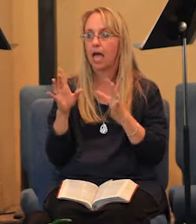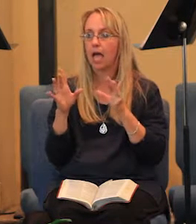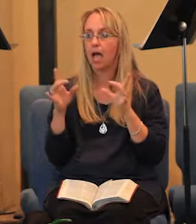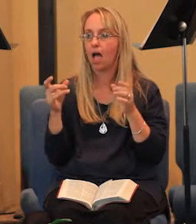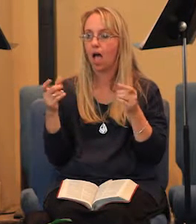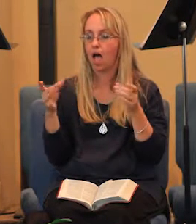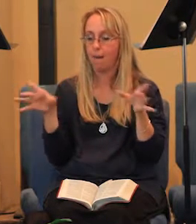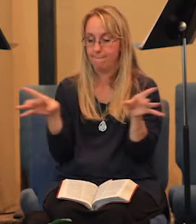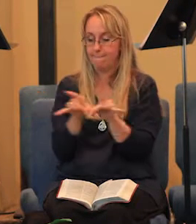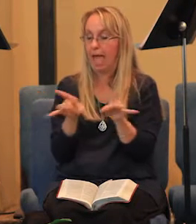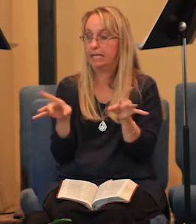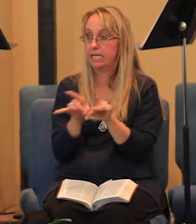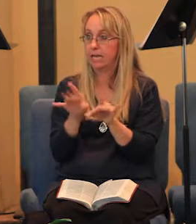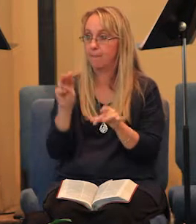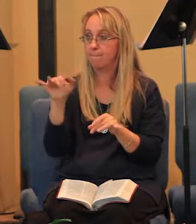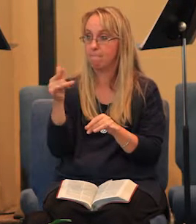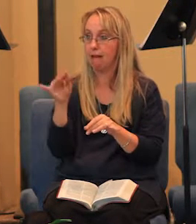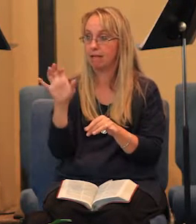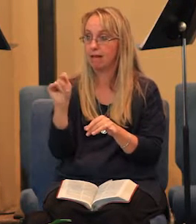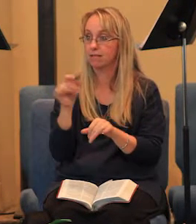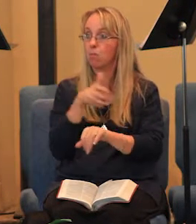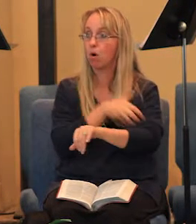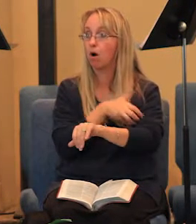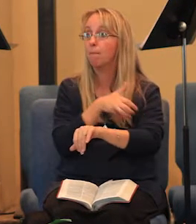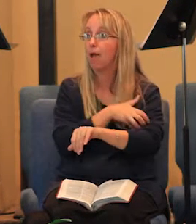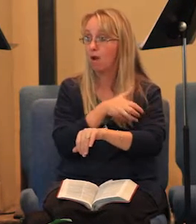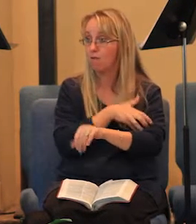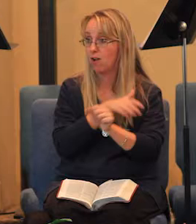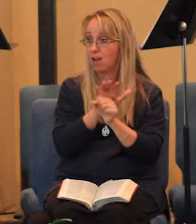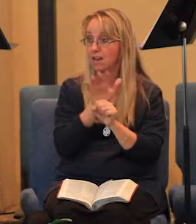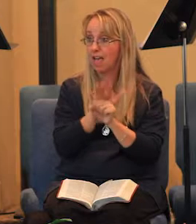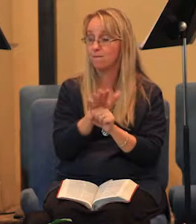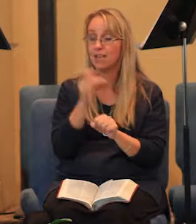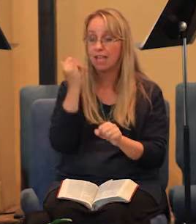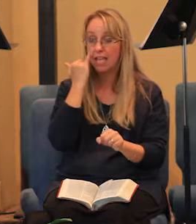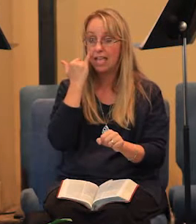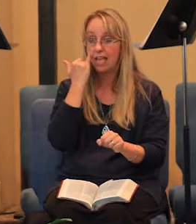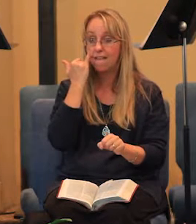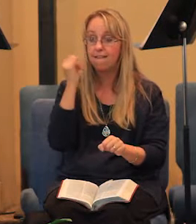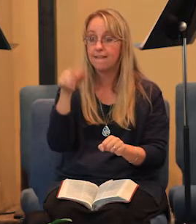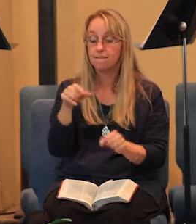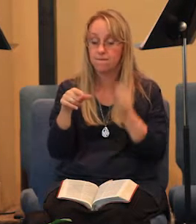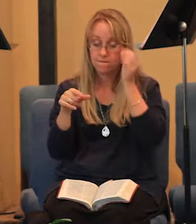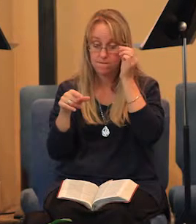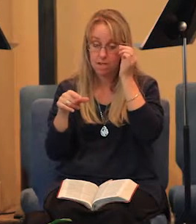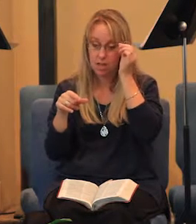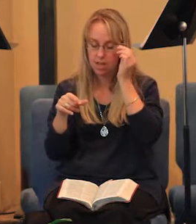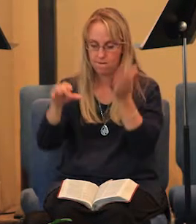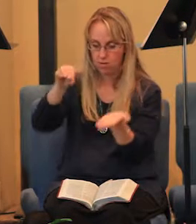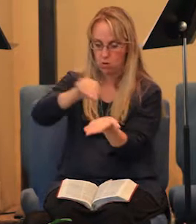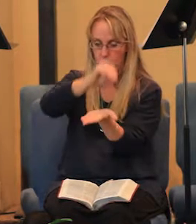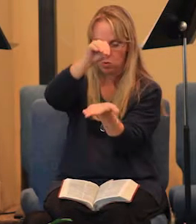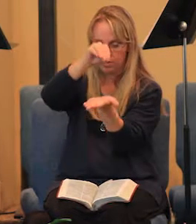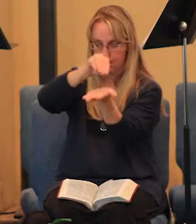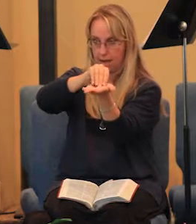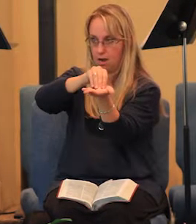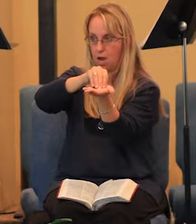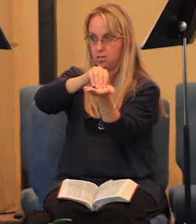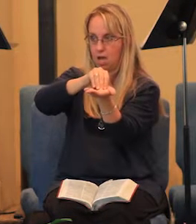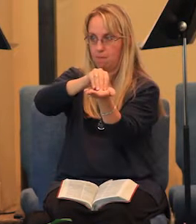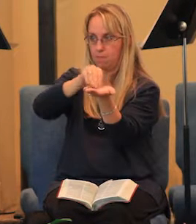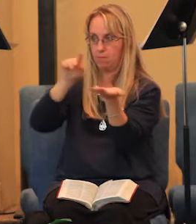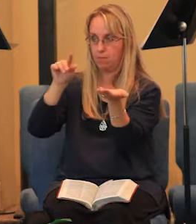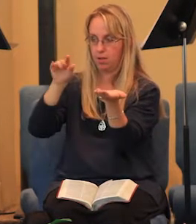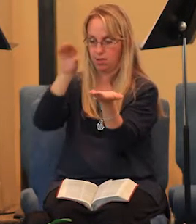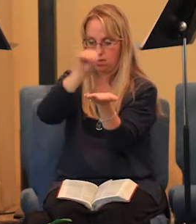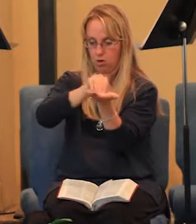magnets that were powerful enough that if you were to sit or set your